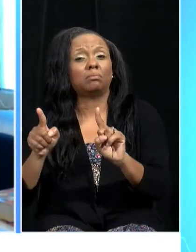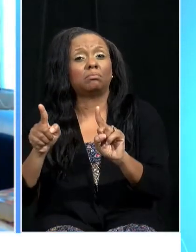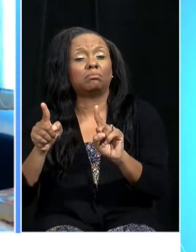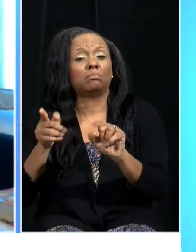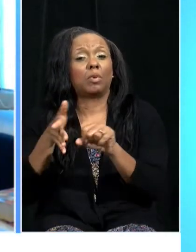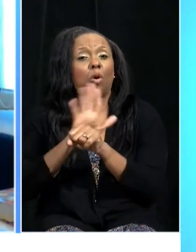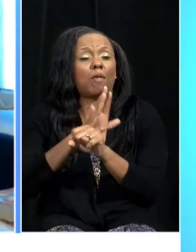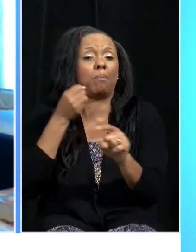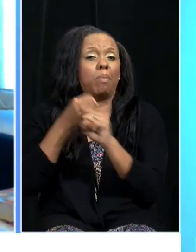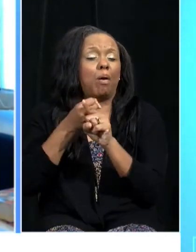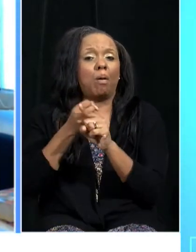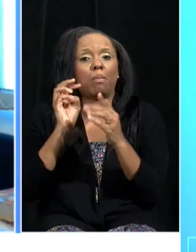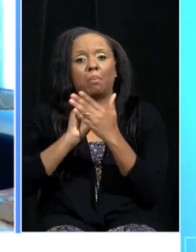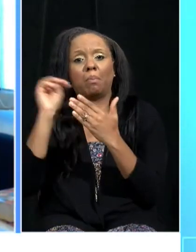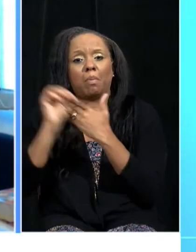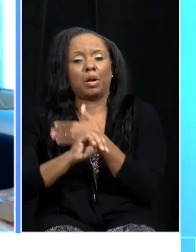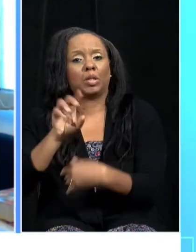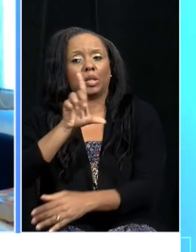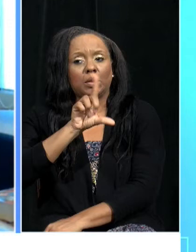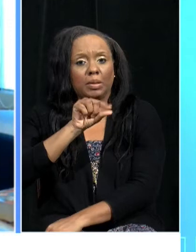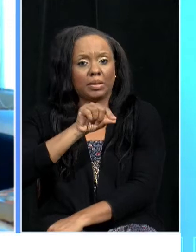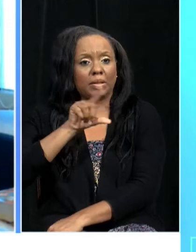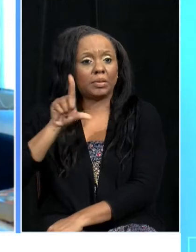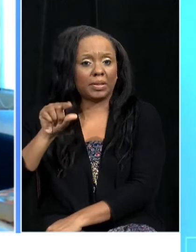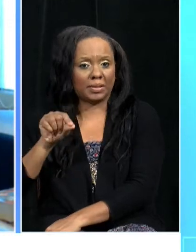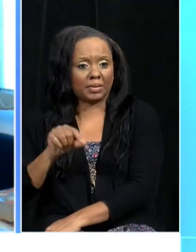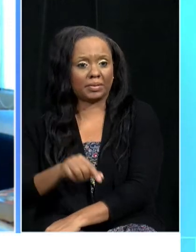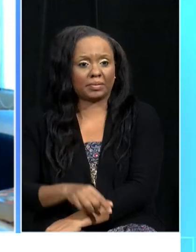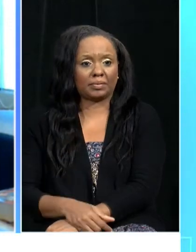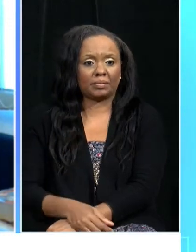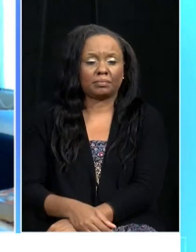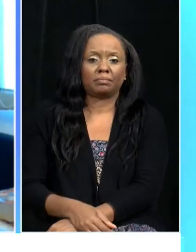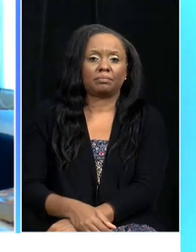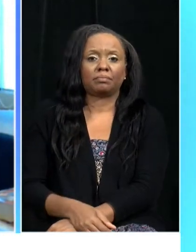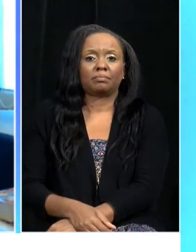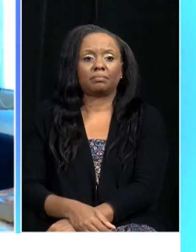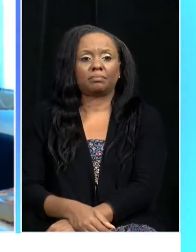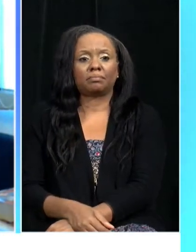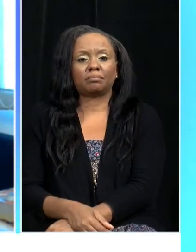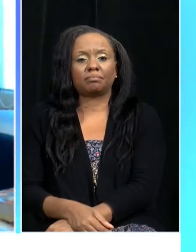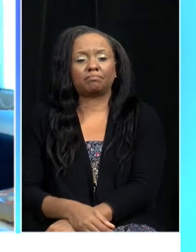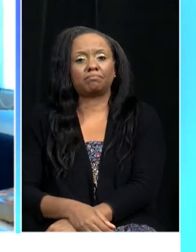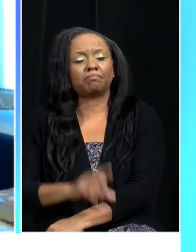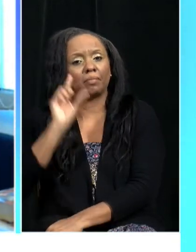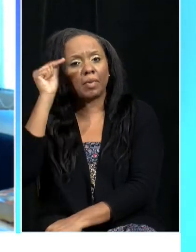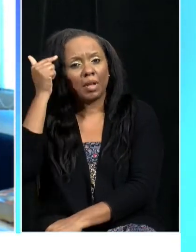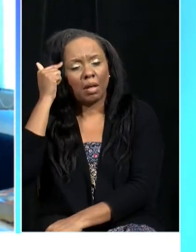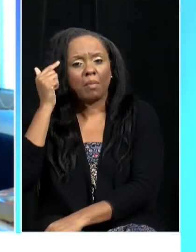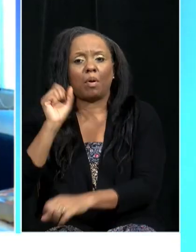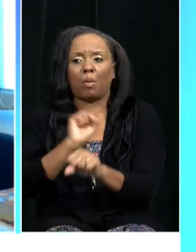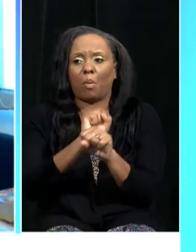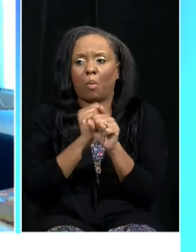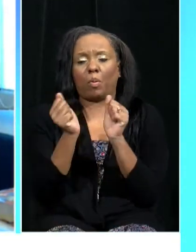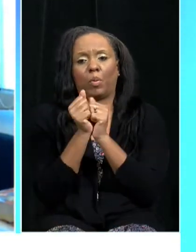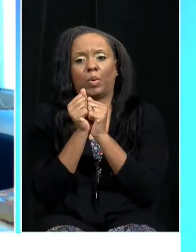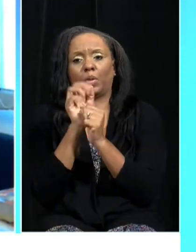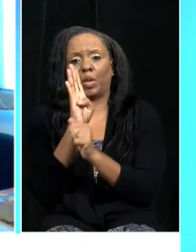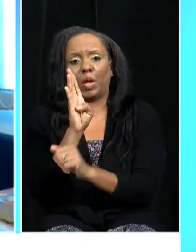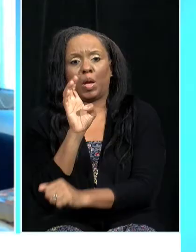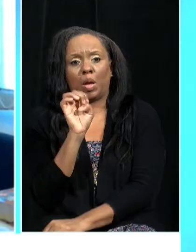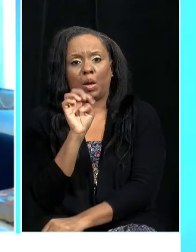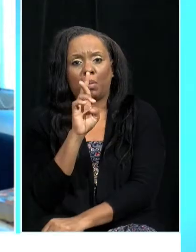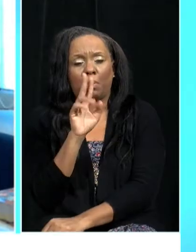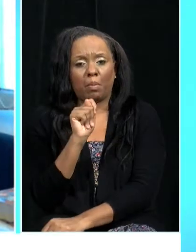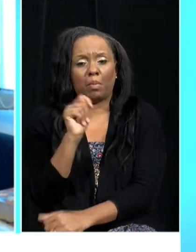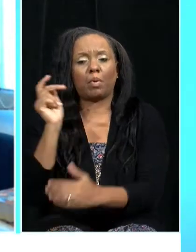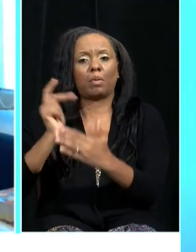March 2020. So government would have done well in accordance with its own commitment through the BERT program and the